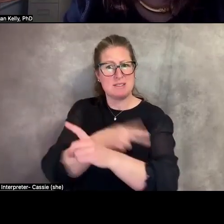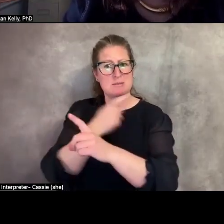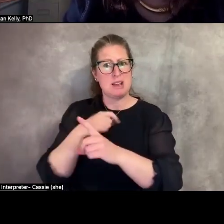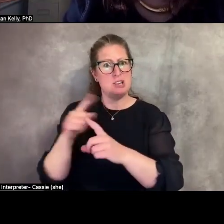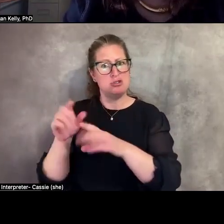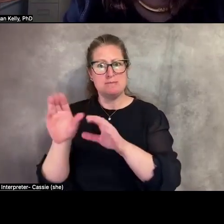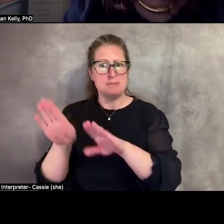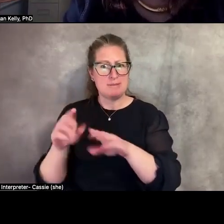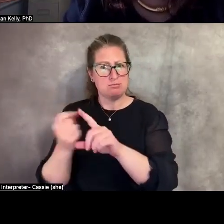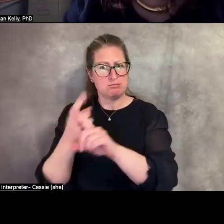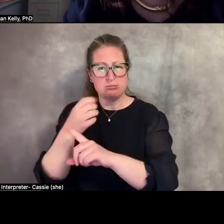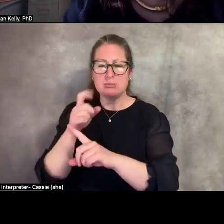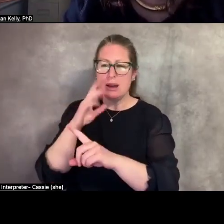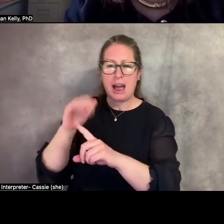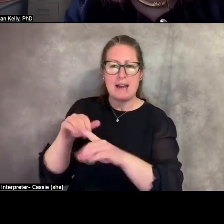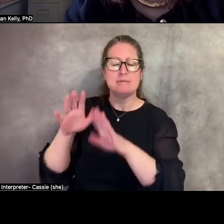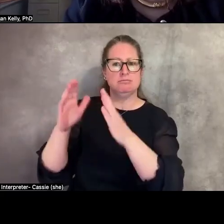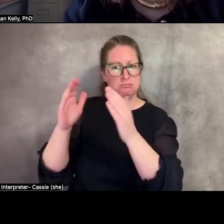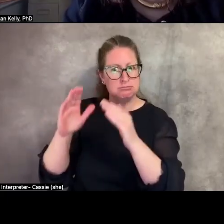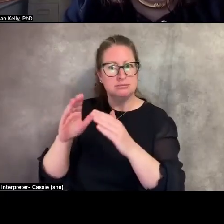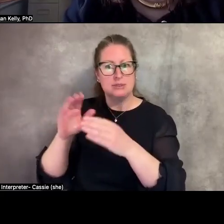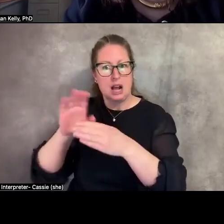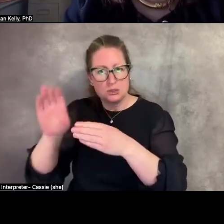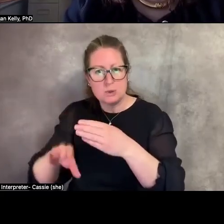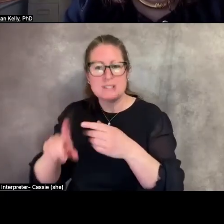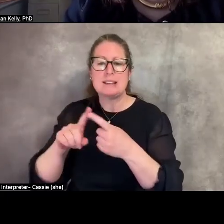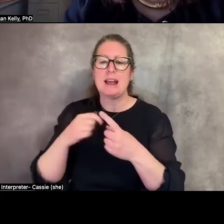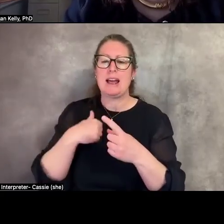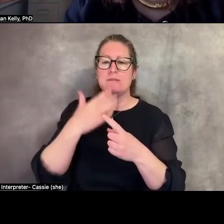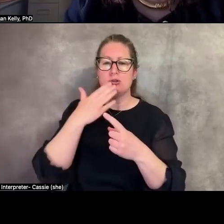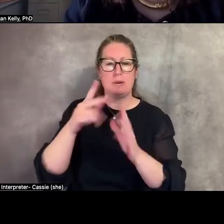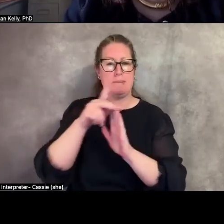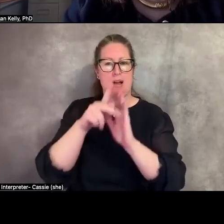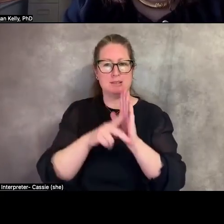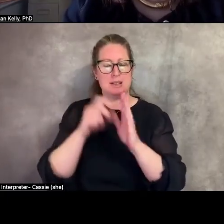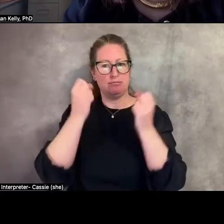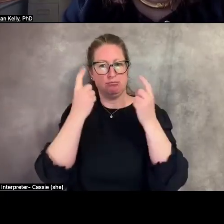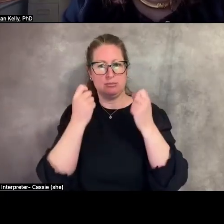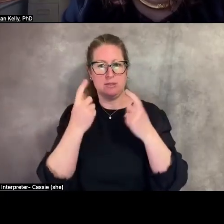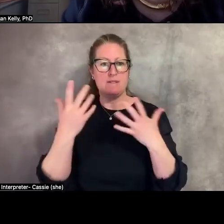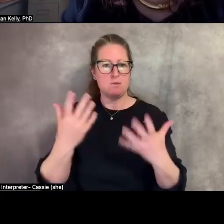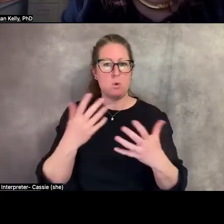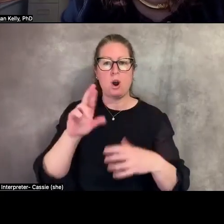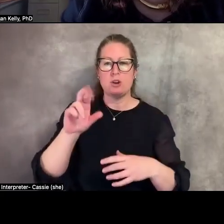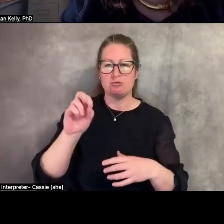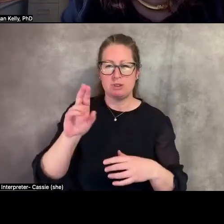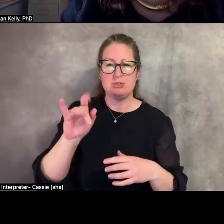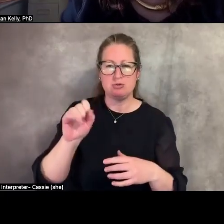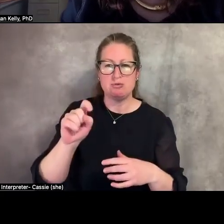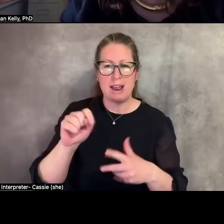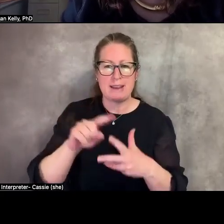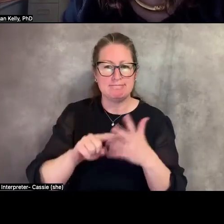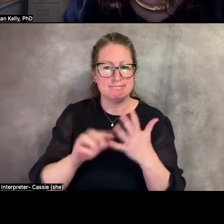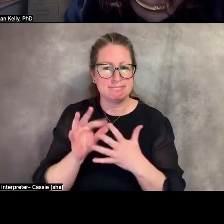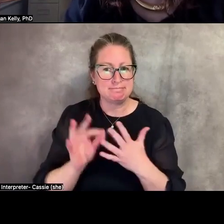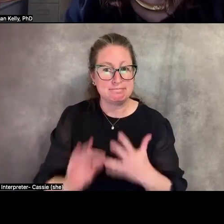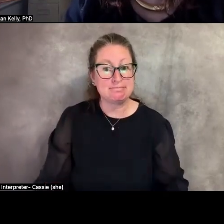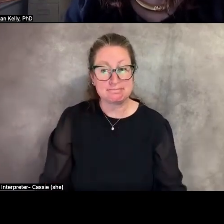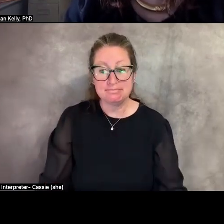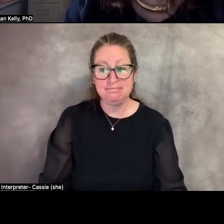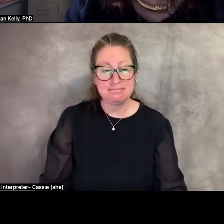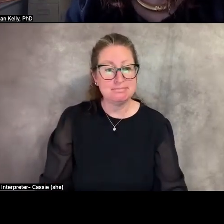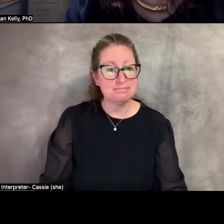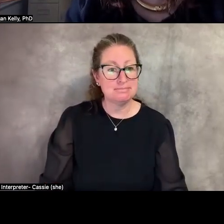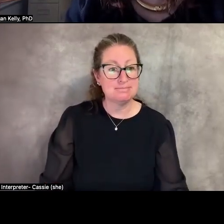restraint policies. Next slide. So staff thought that several things were ineffective